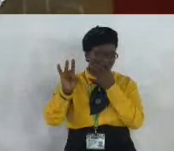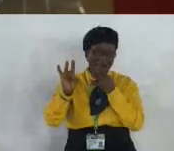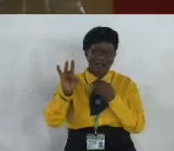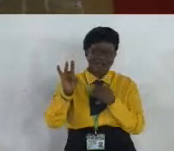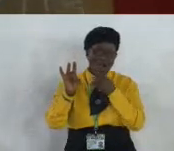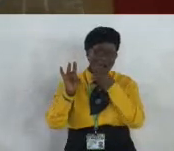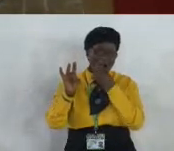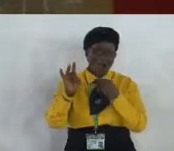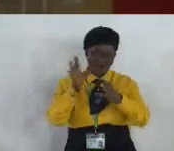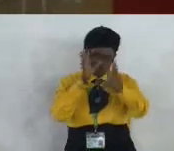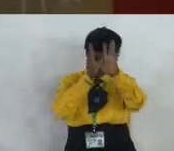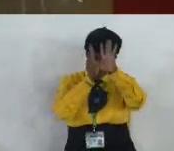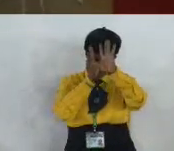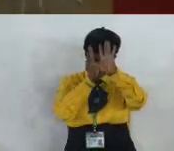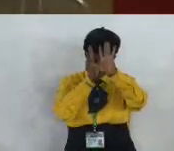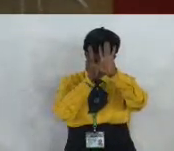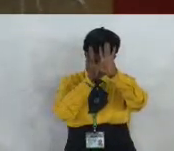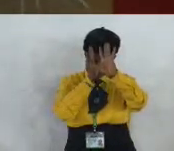Father,